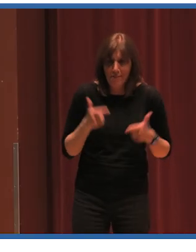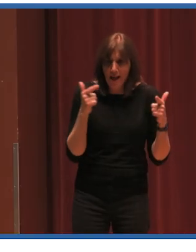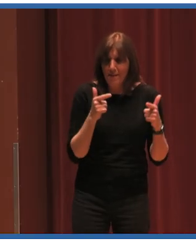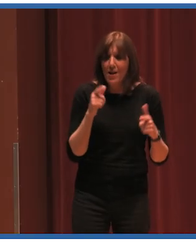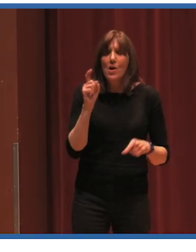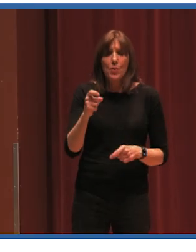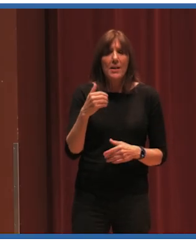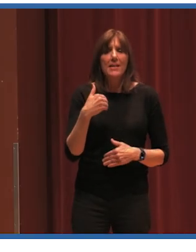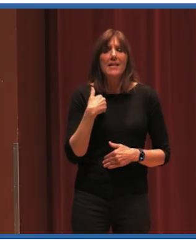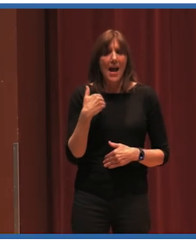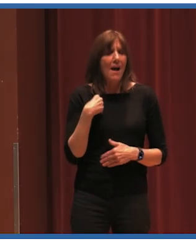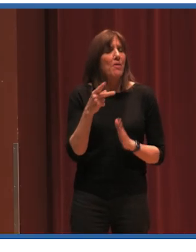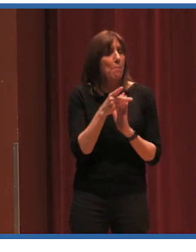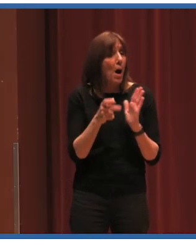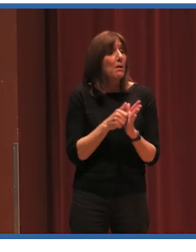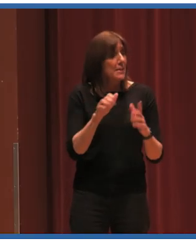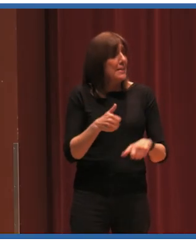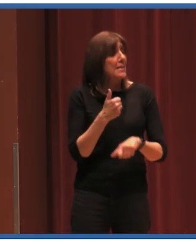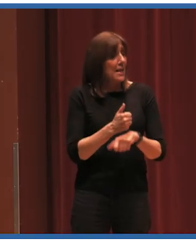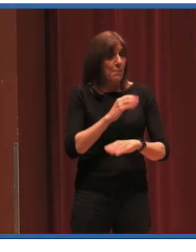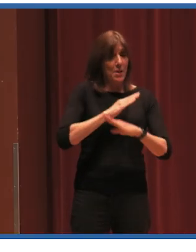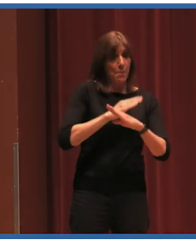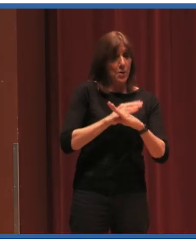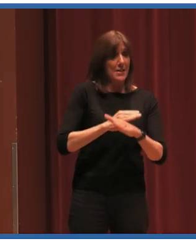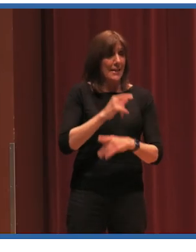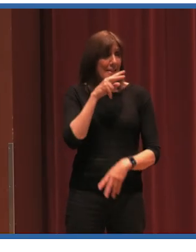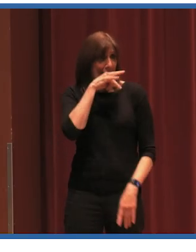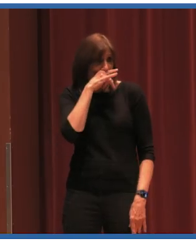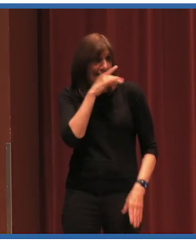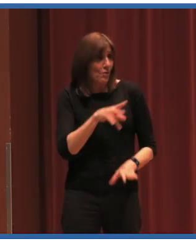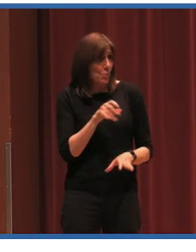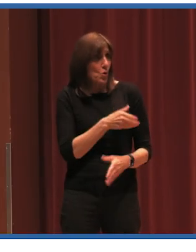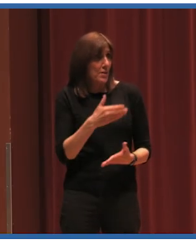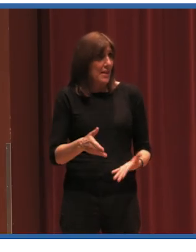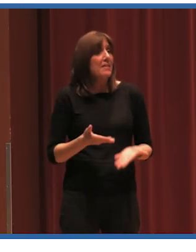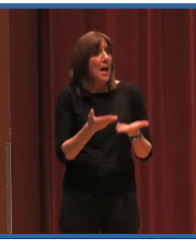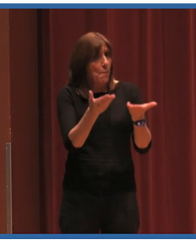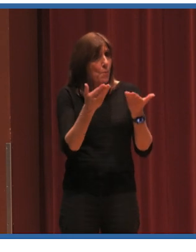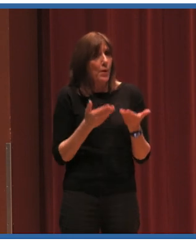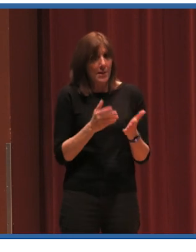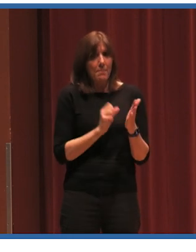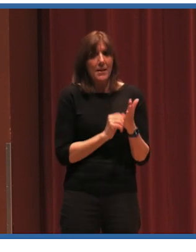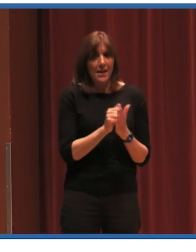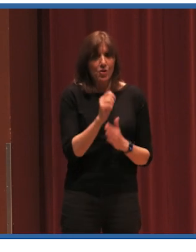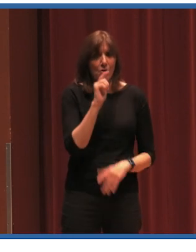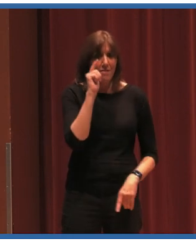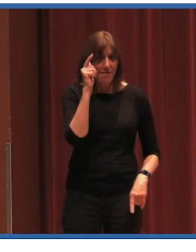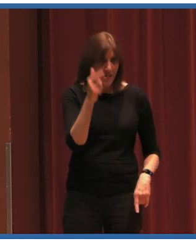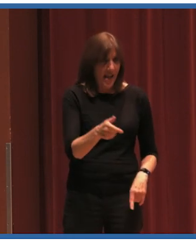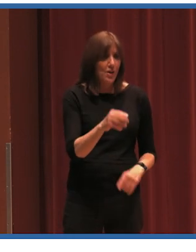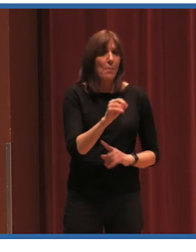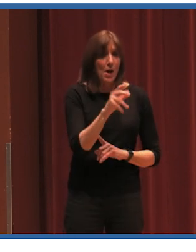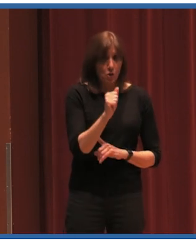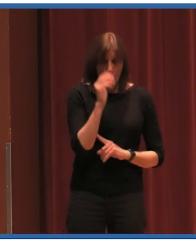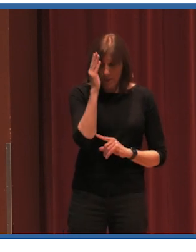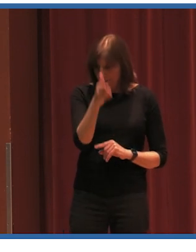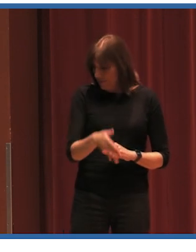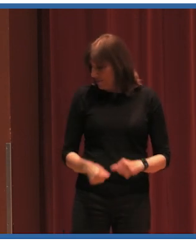have policies in place that protect them from doing things that might bring them lots of melanoma in their